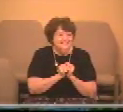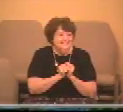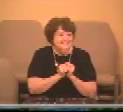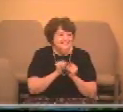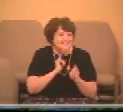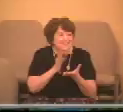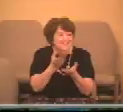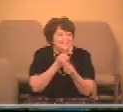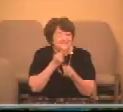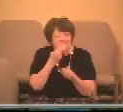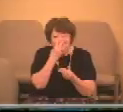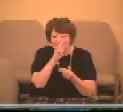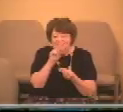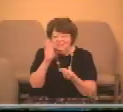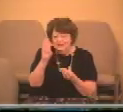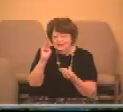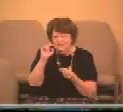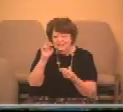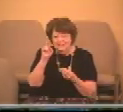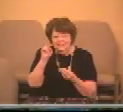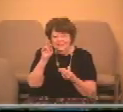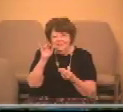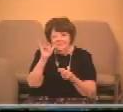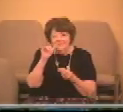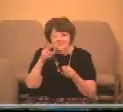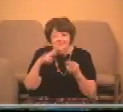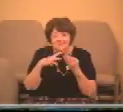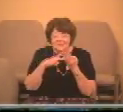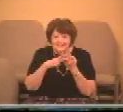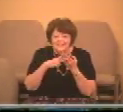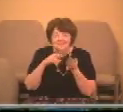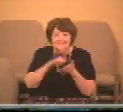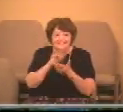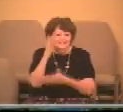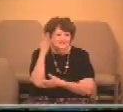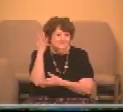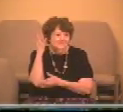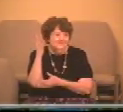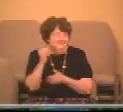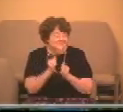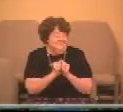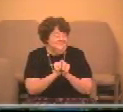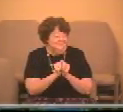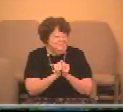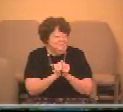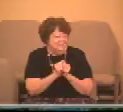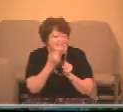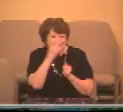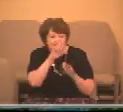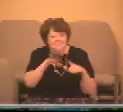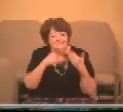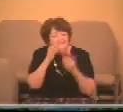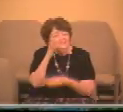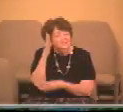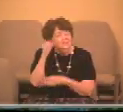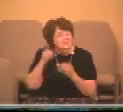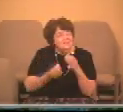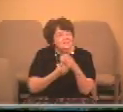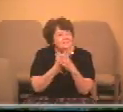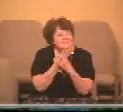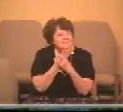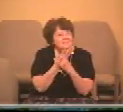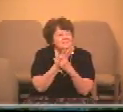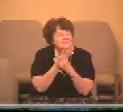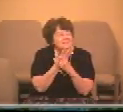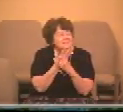down, brother. Uh-huh. That's an interesting tree, isn't it? You see which way it's growing?